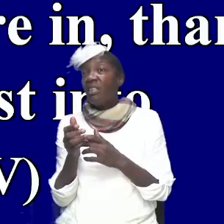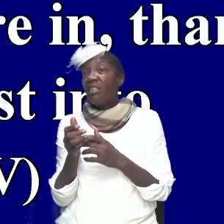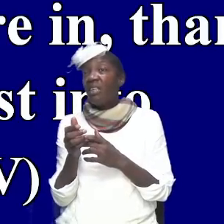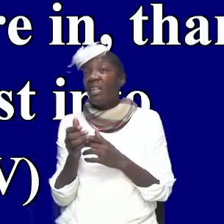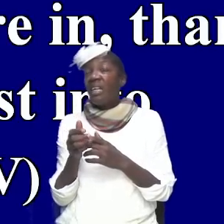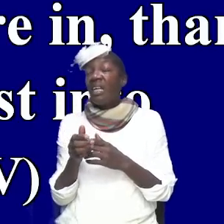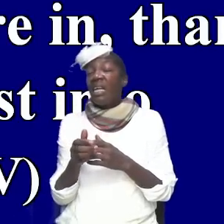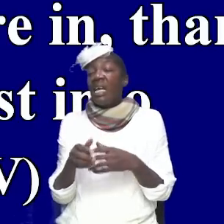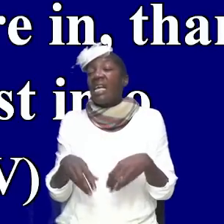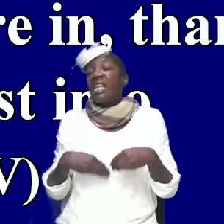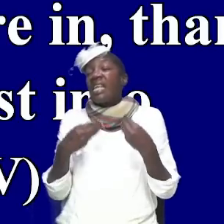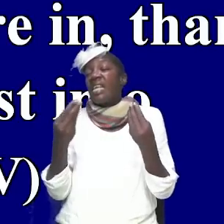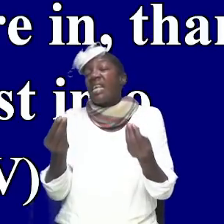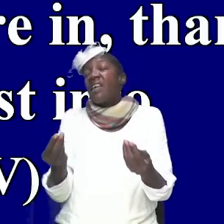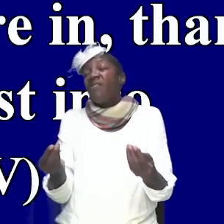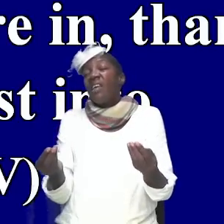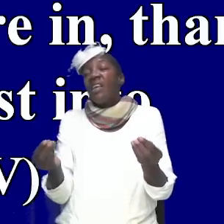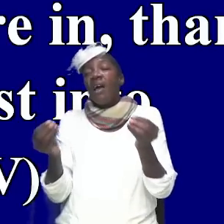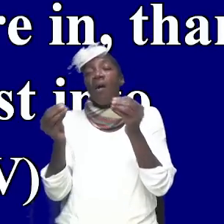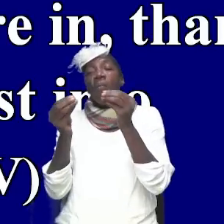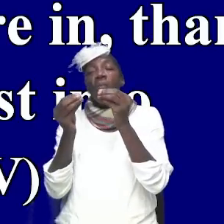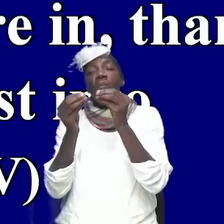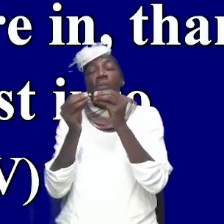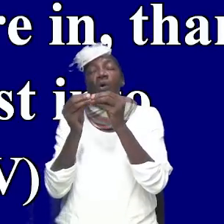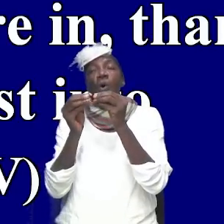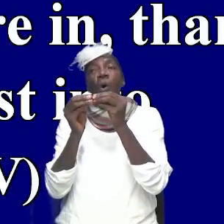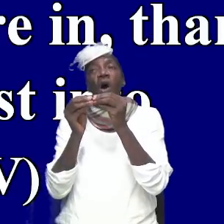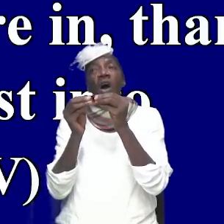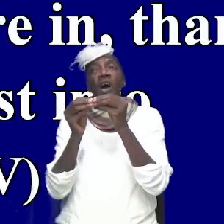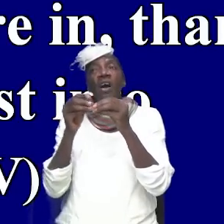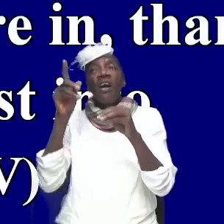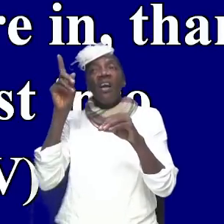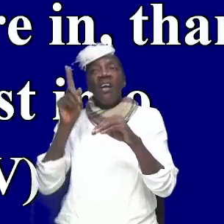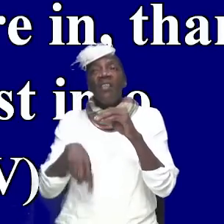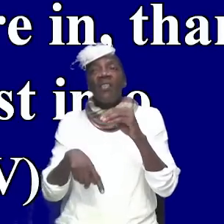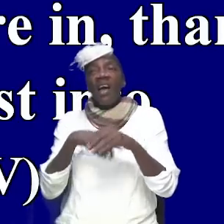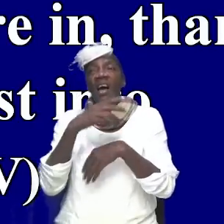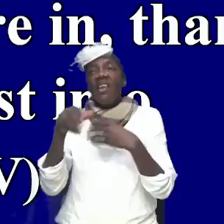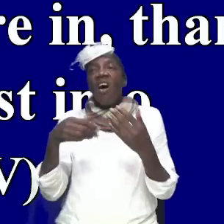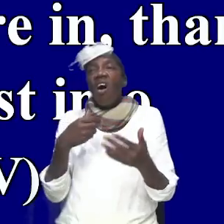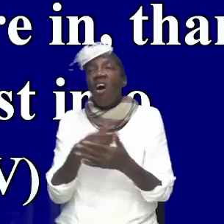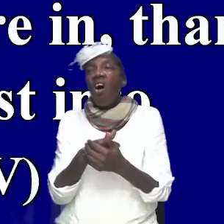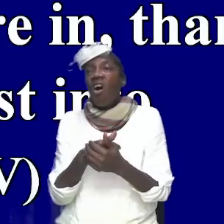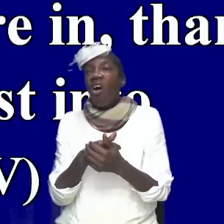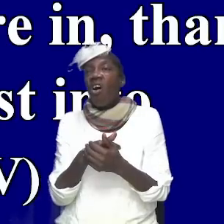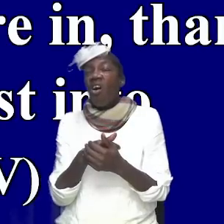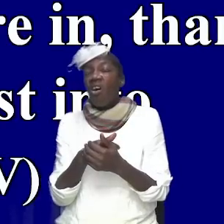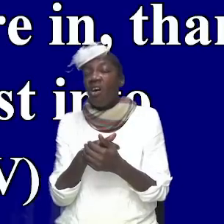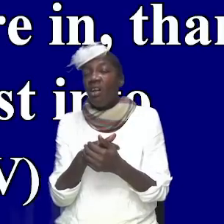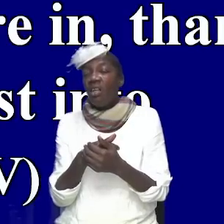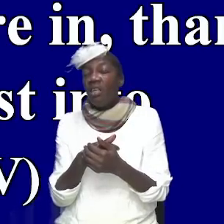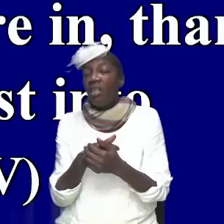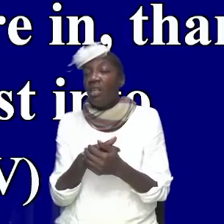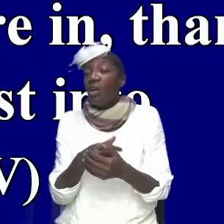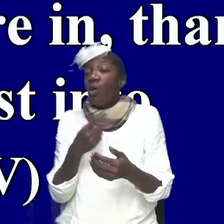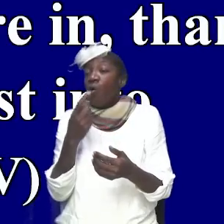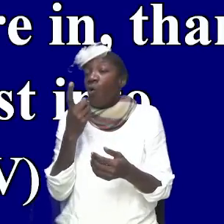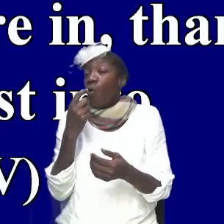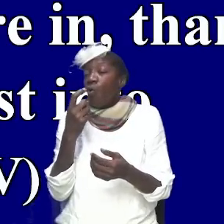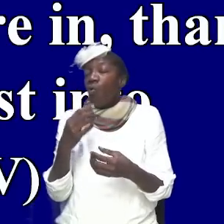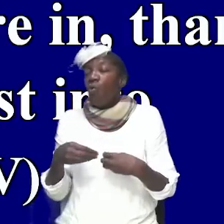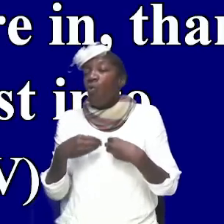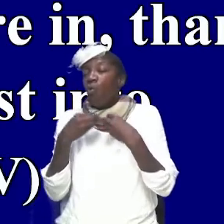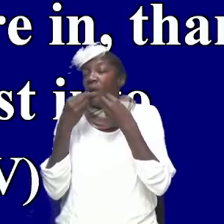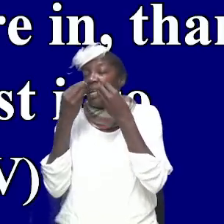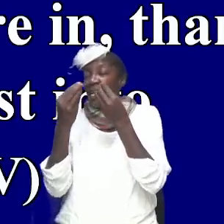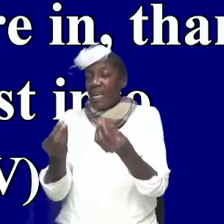has cast in more than all they that have cast into the treasury. How